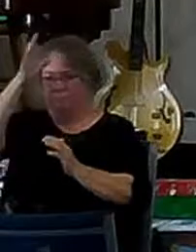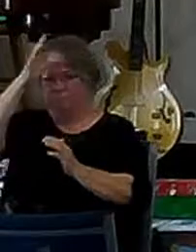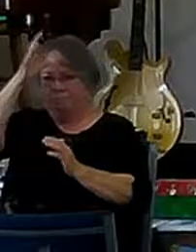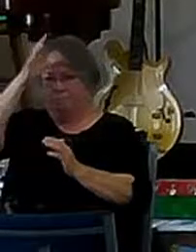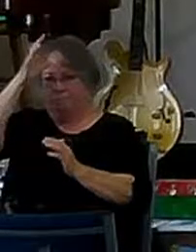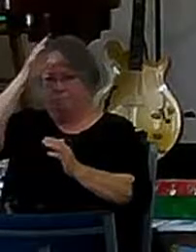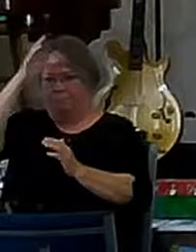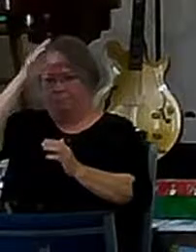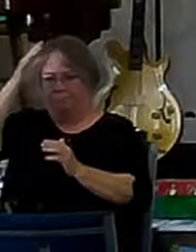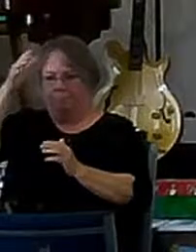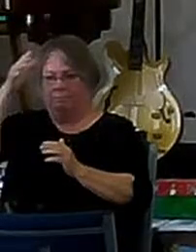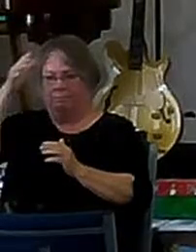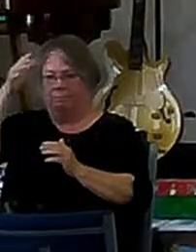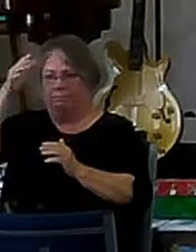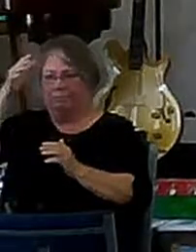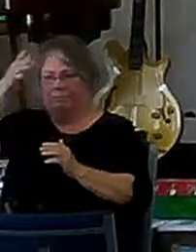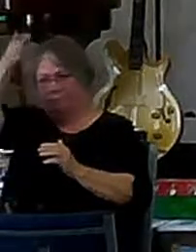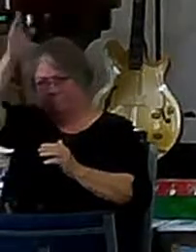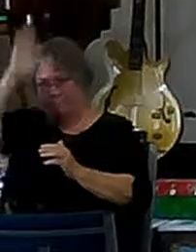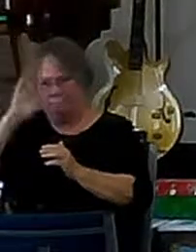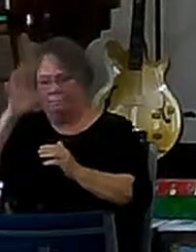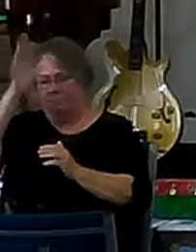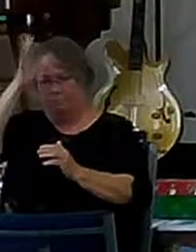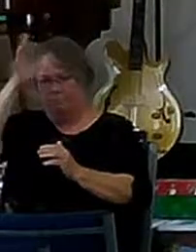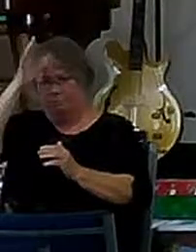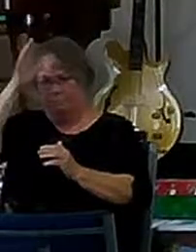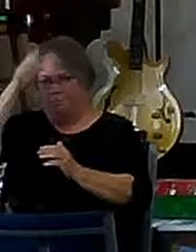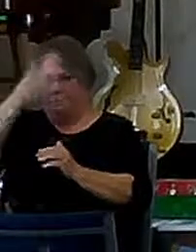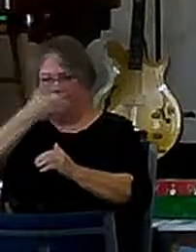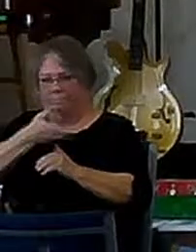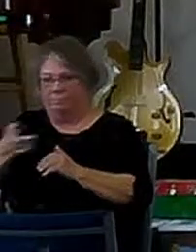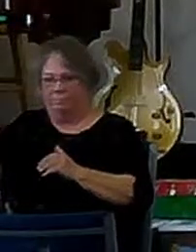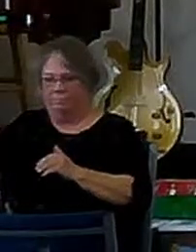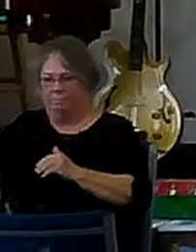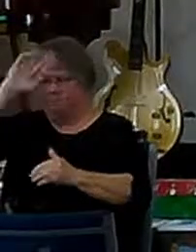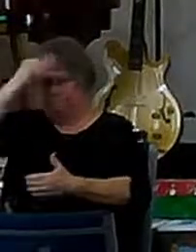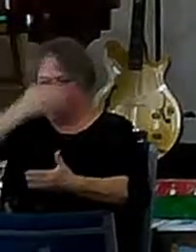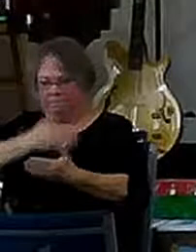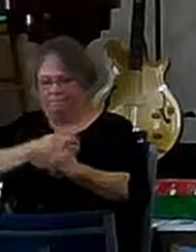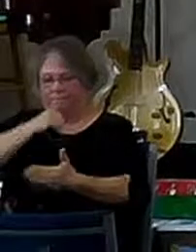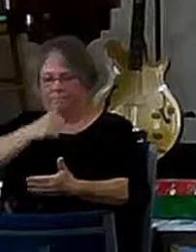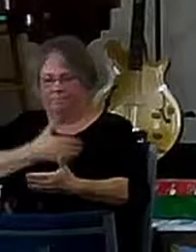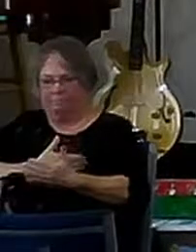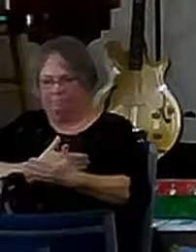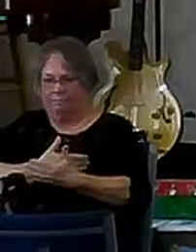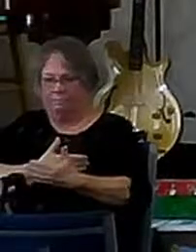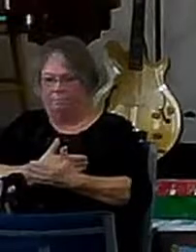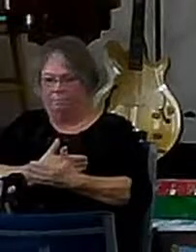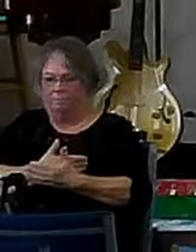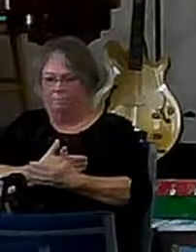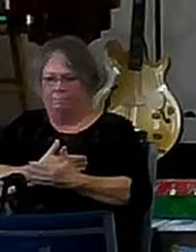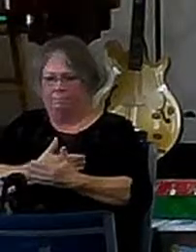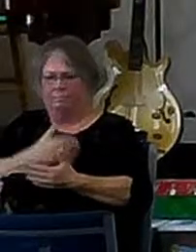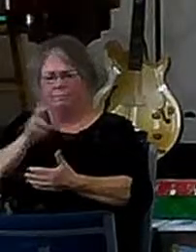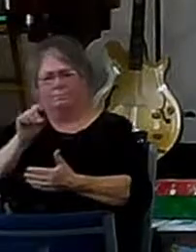they are his sons and his daughters. Have the promises of God